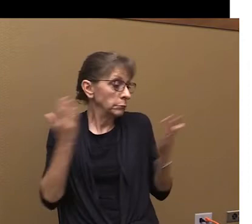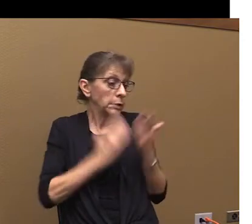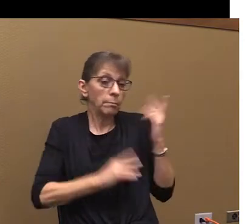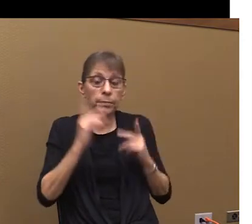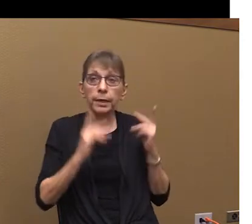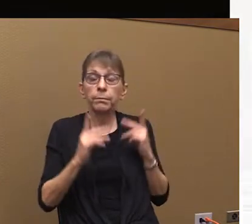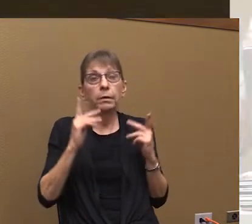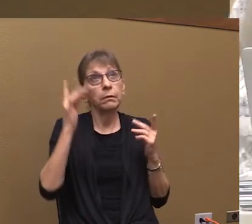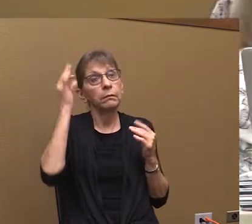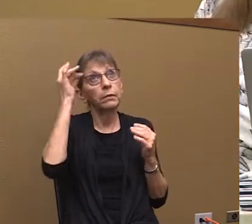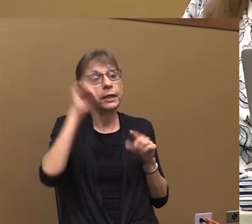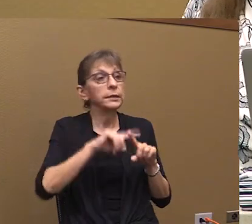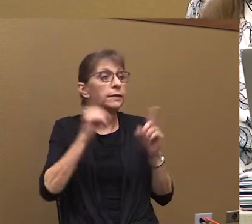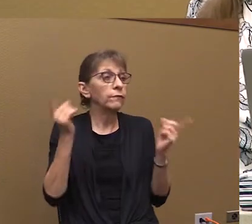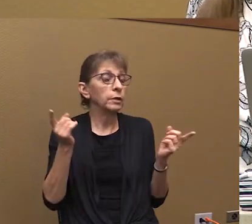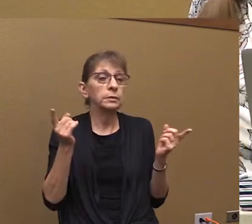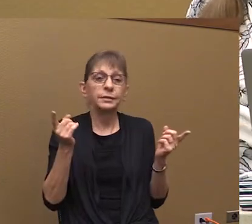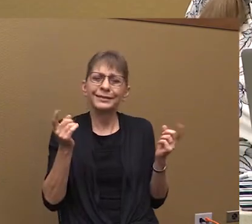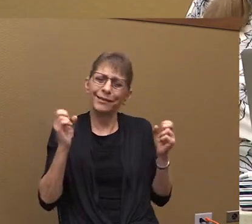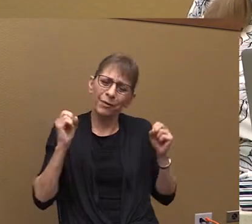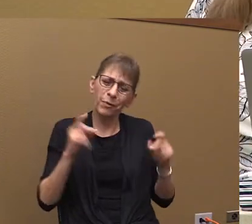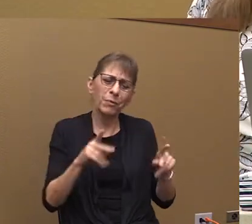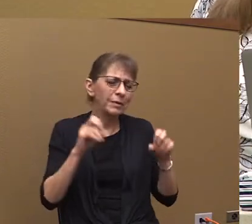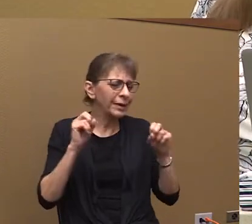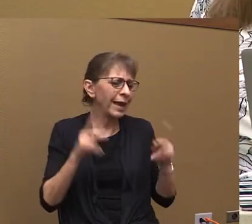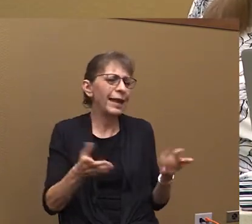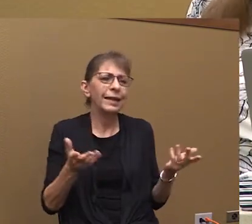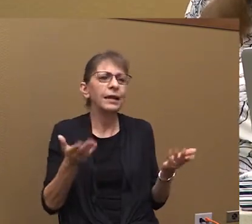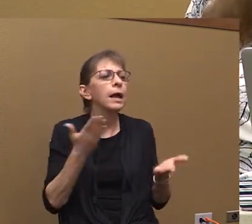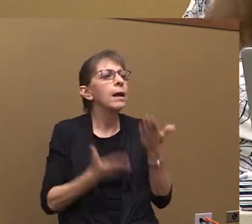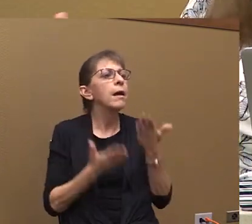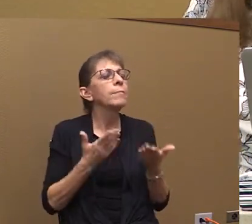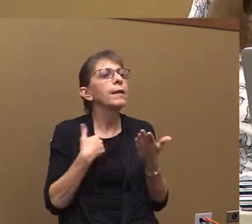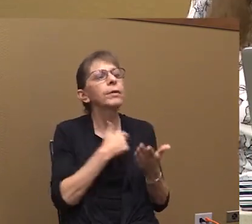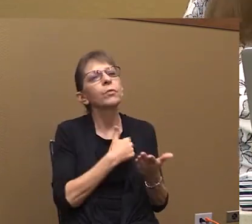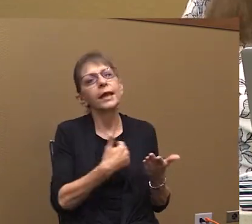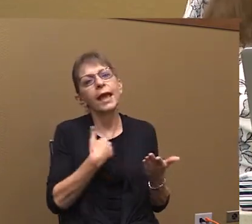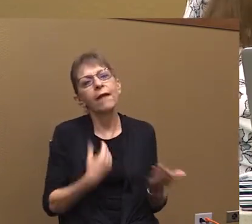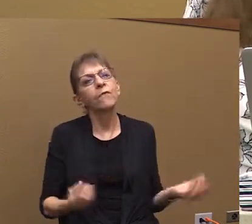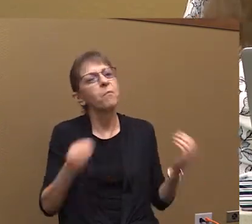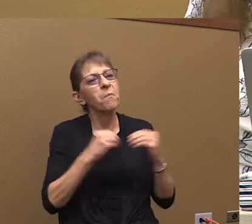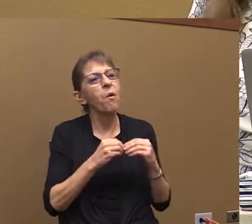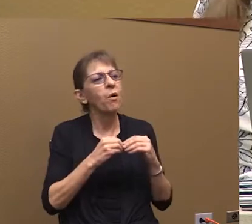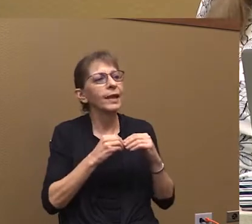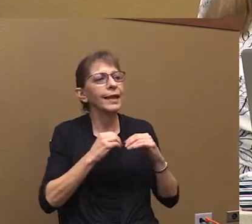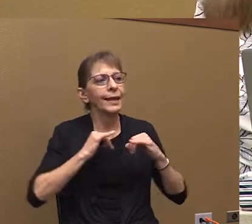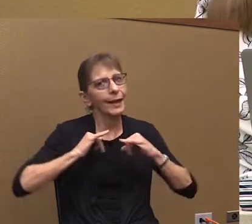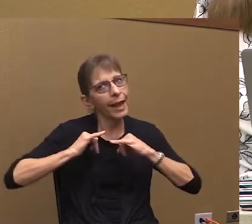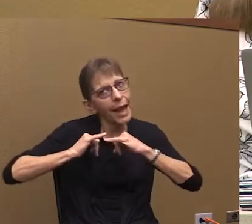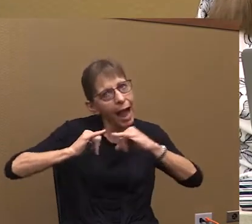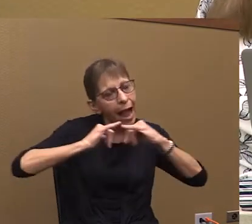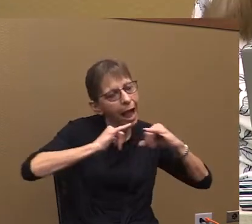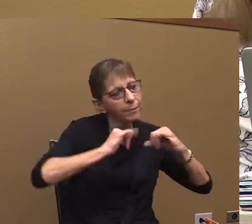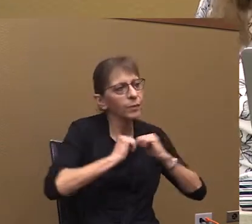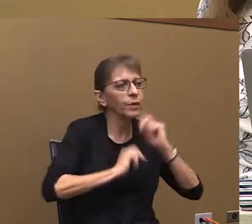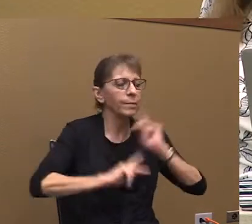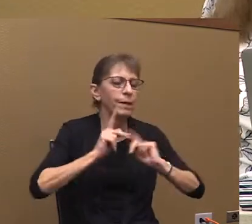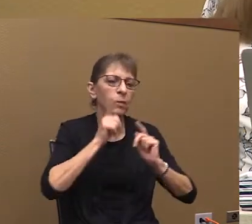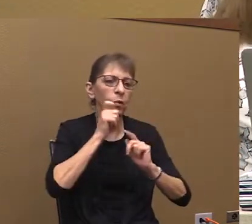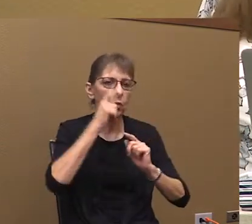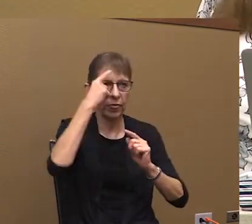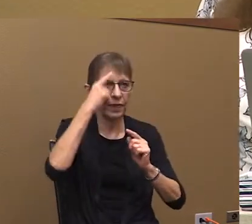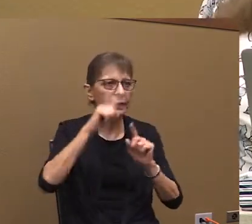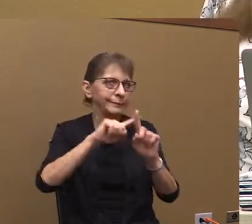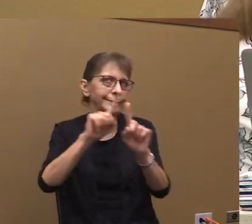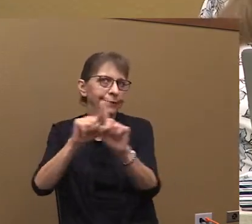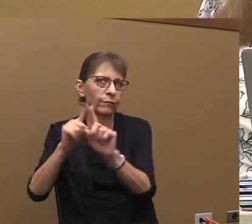okay. It's like that red and blue example you could go back to, that people think about things differently, and that's